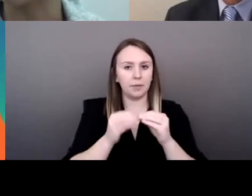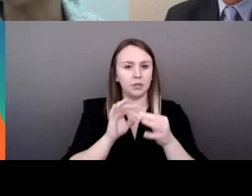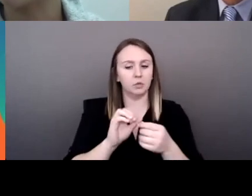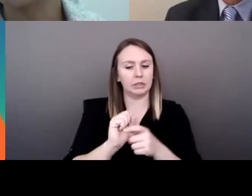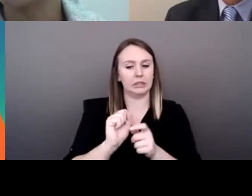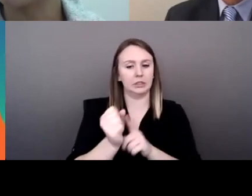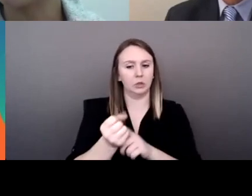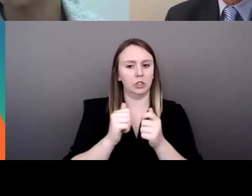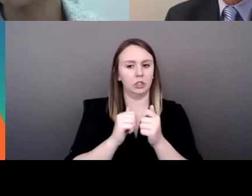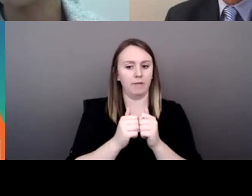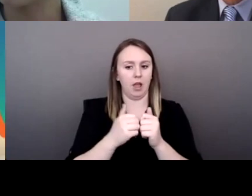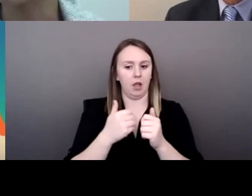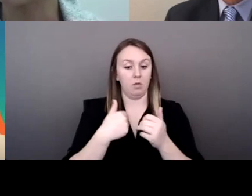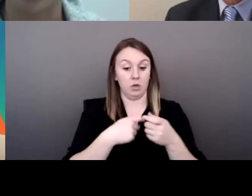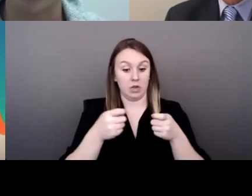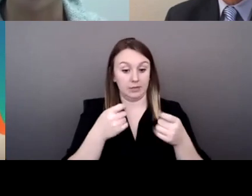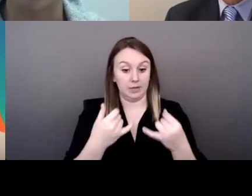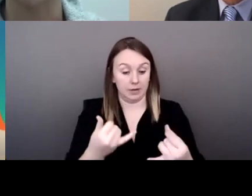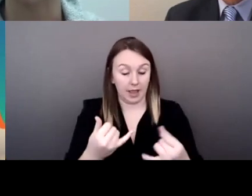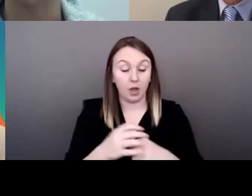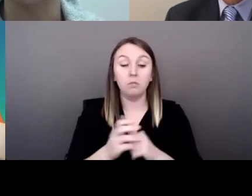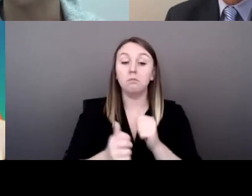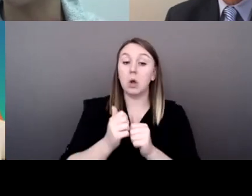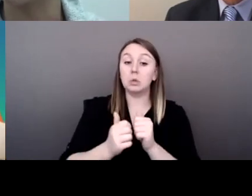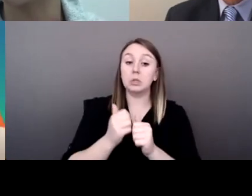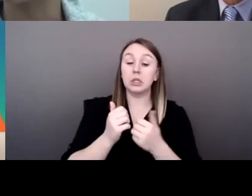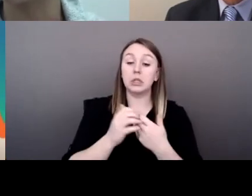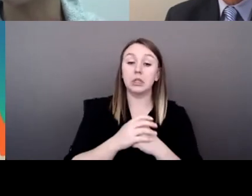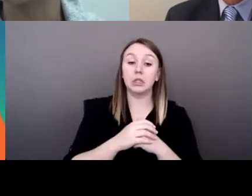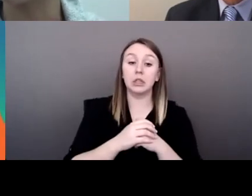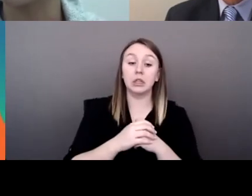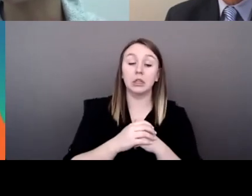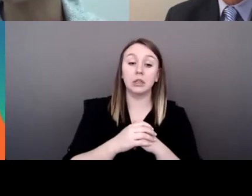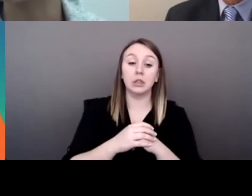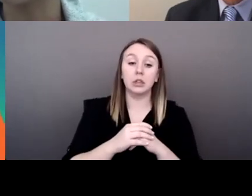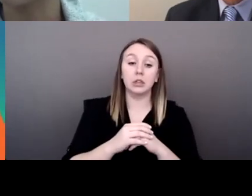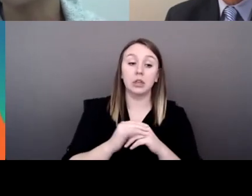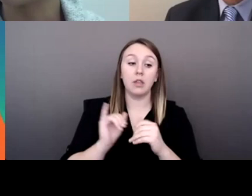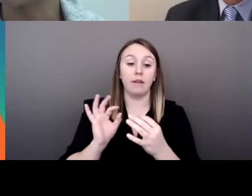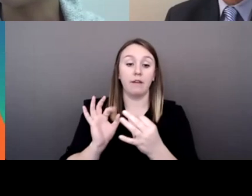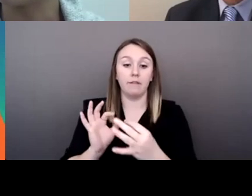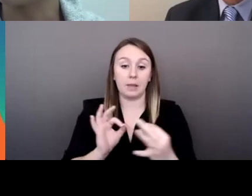currently. For the most part, the responses that we are getting is that the cases